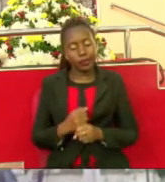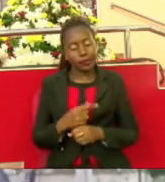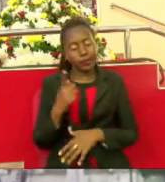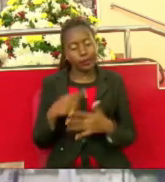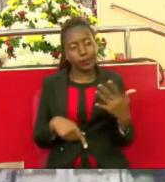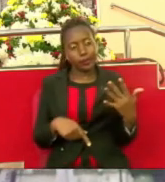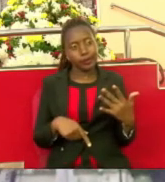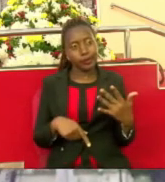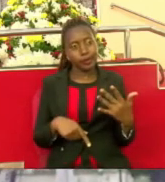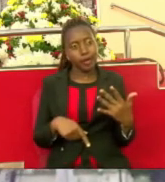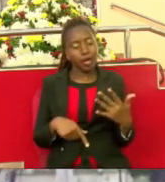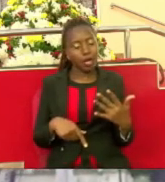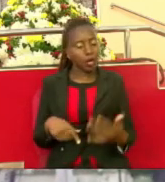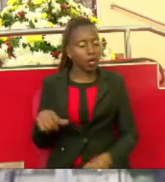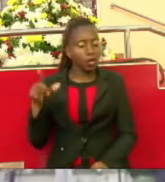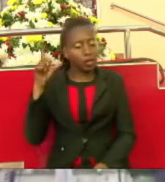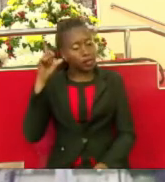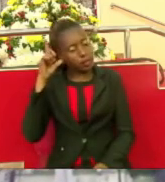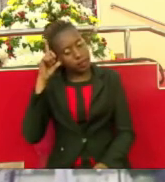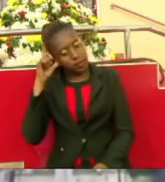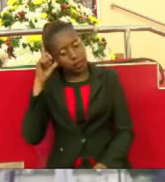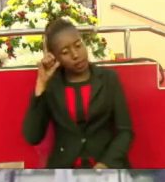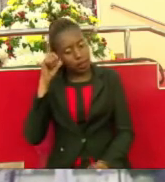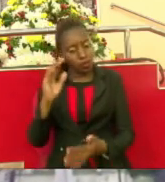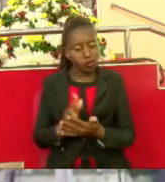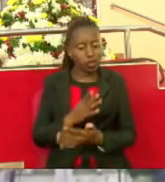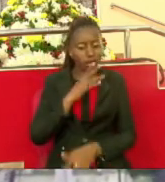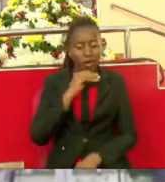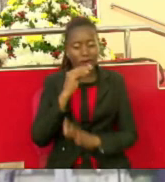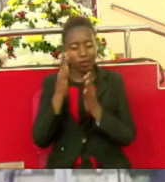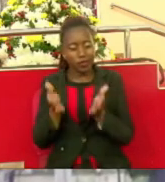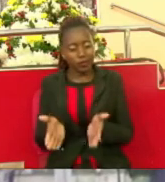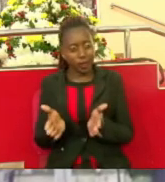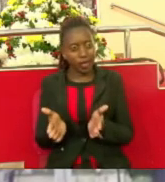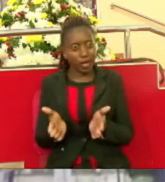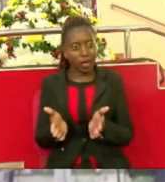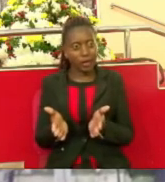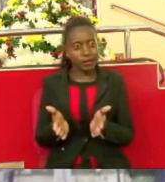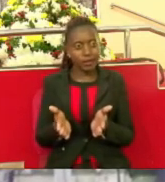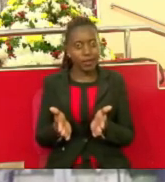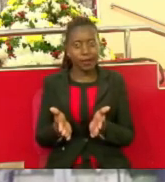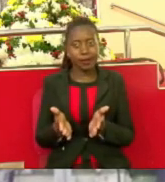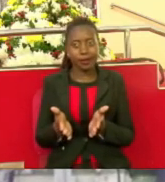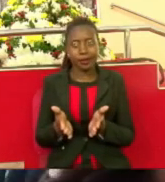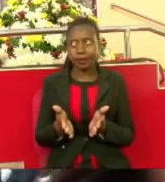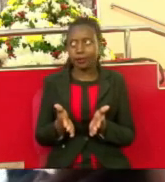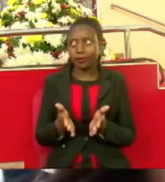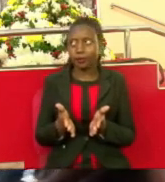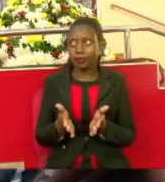we would be listening to some of the speakers, you know, the Zig Ziglar, the Les Brown,